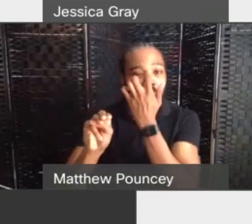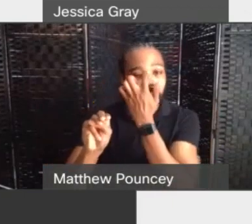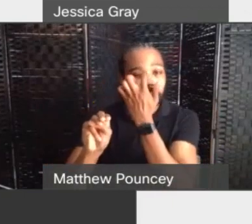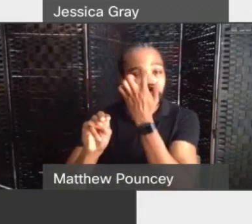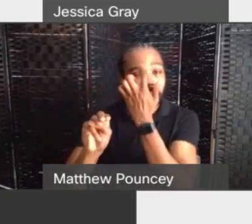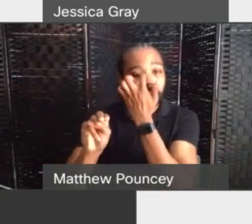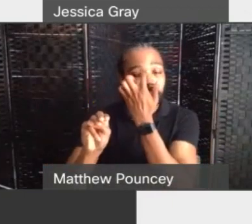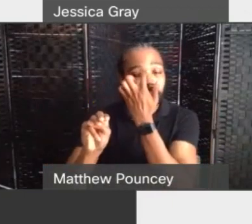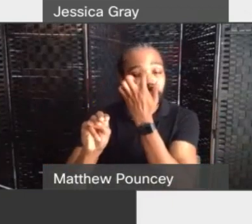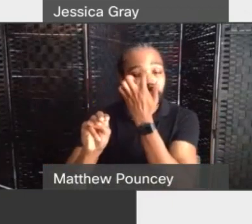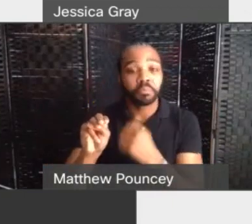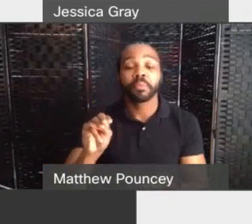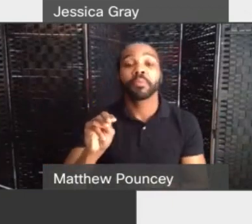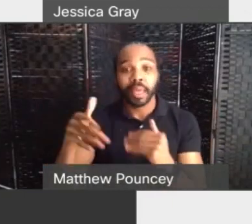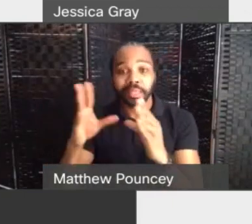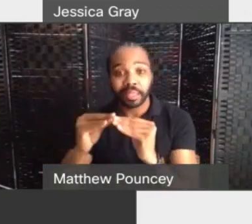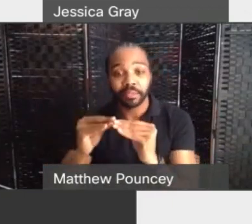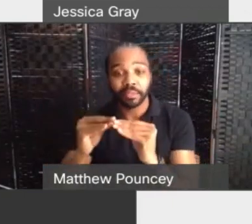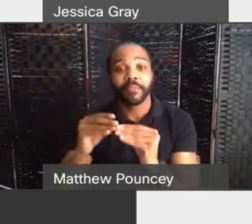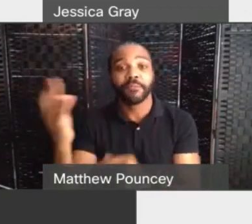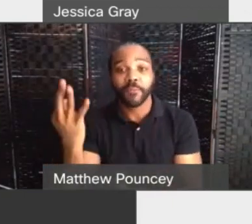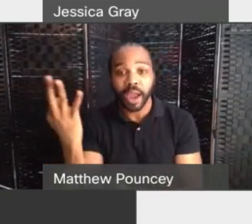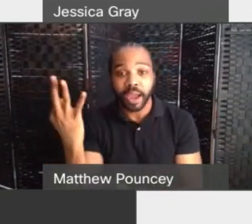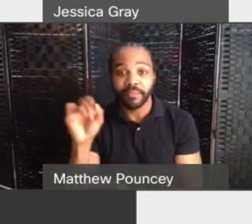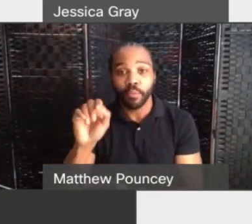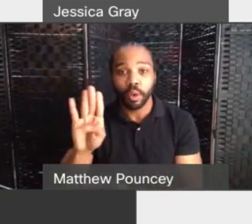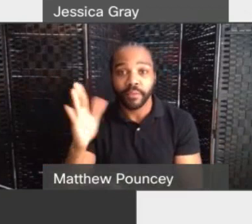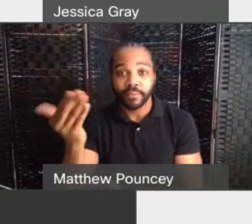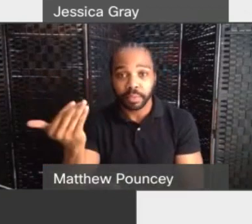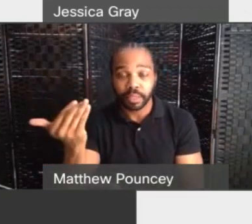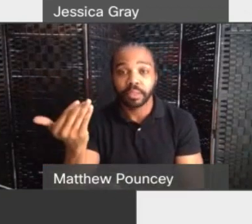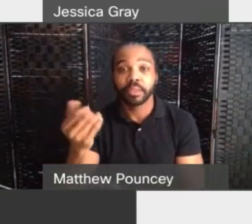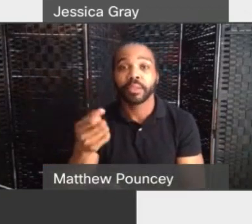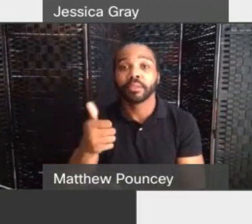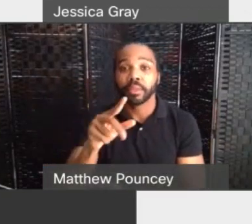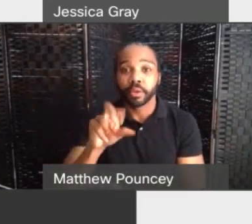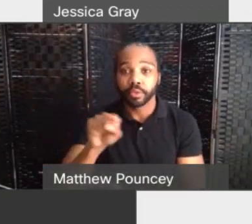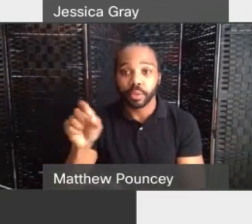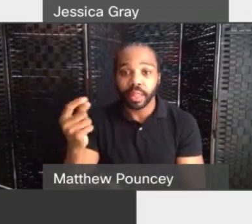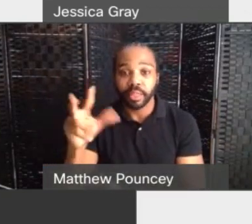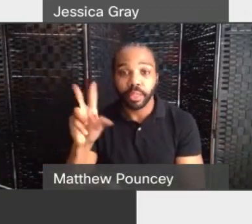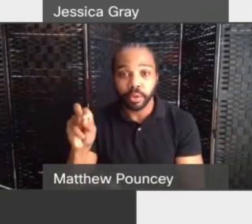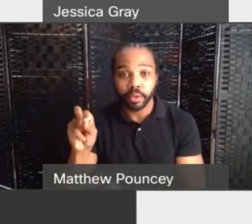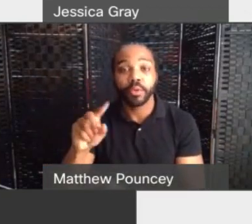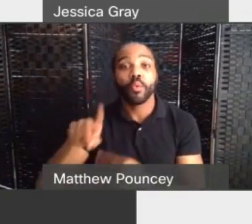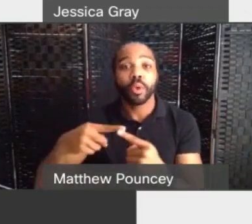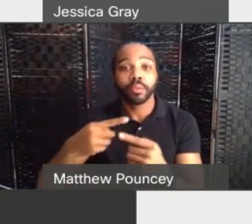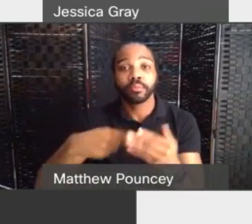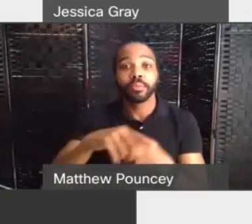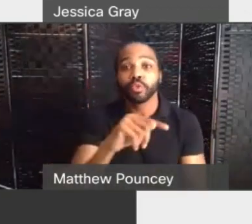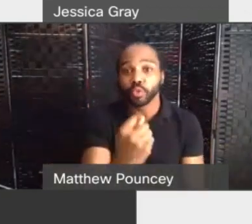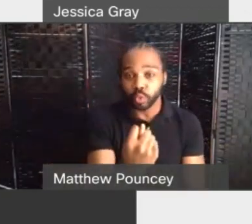A session on Friday, the 15th, from 10 to 11:30, on Tuesday, the 19th, and